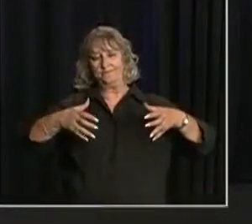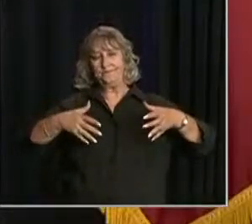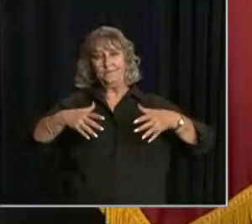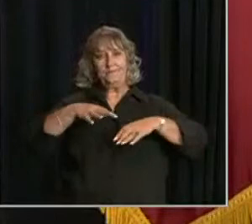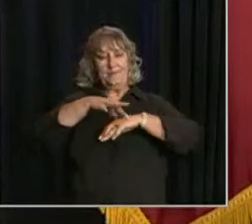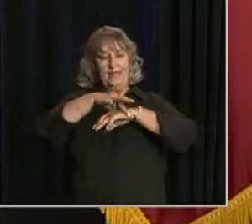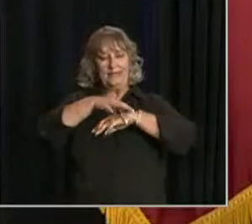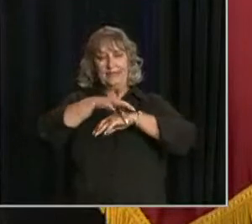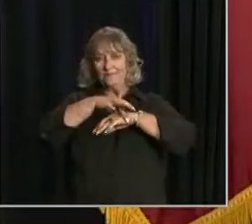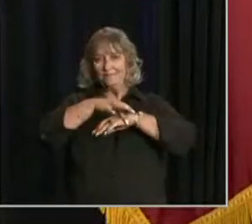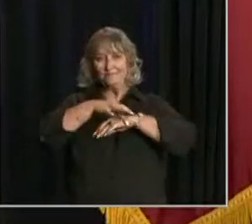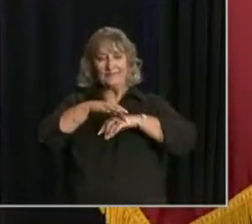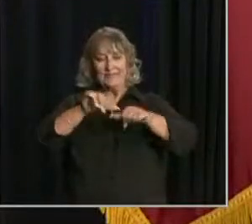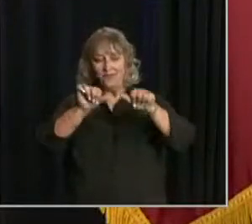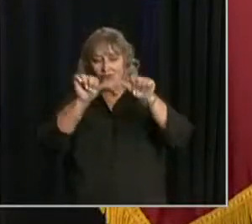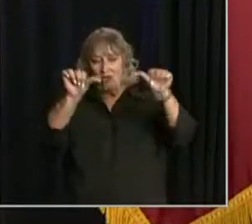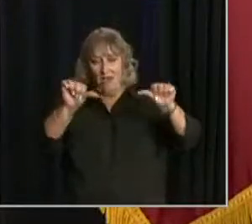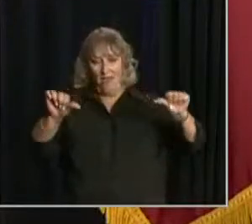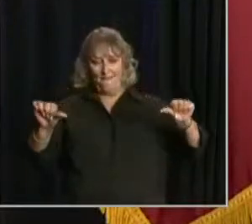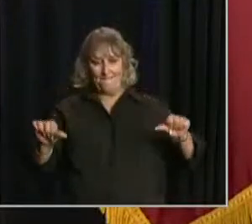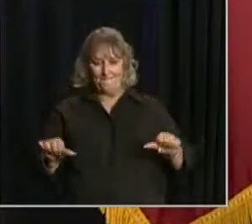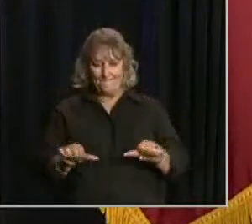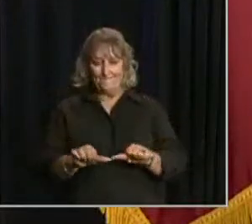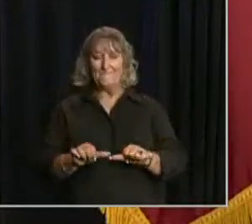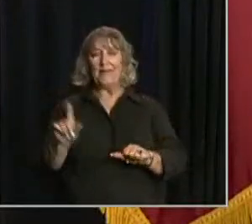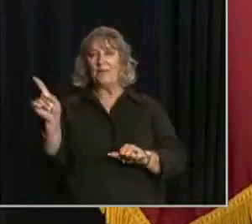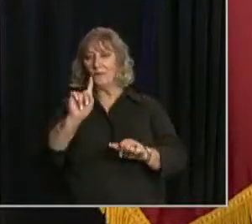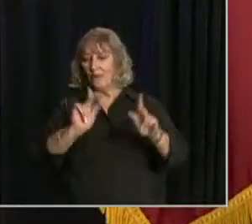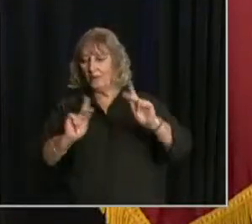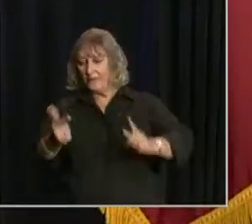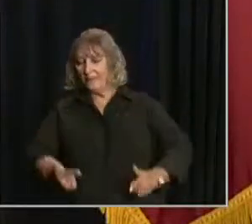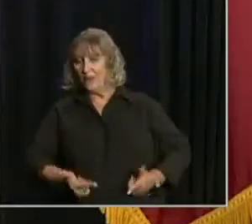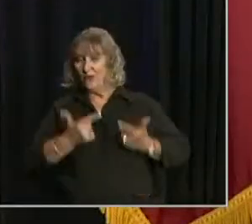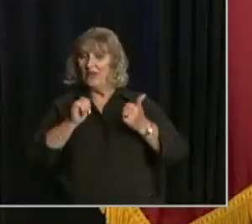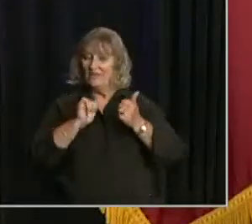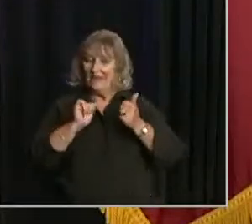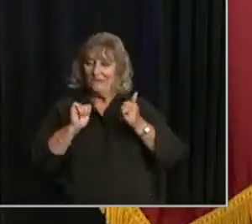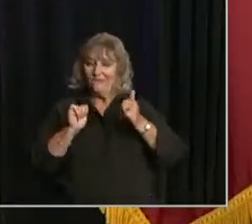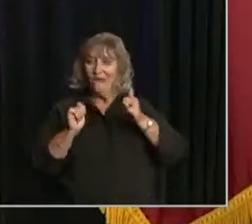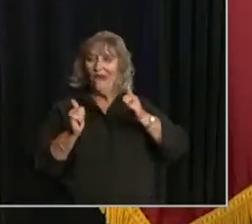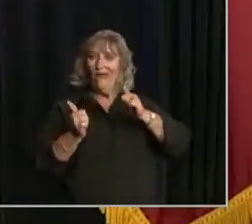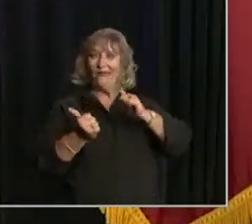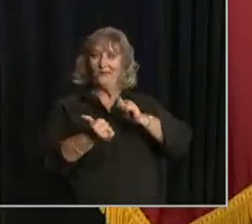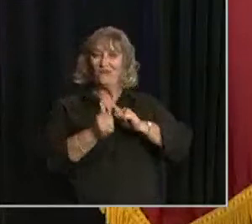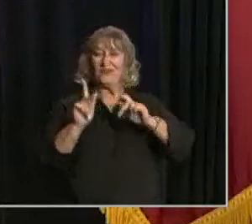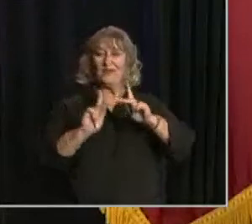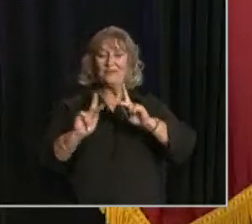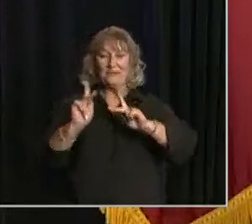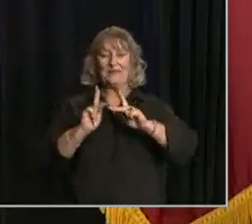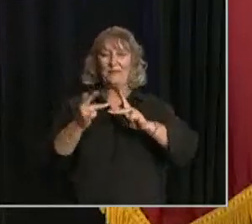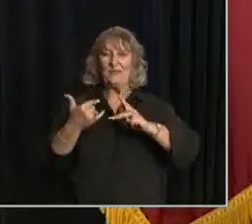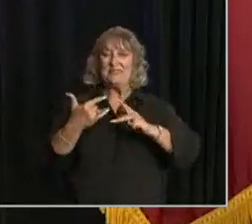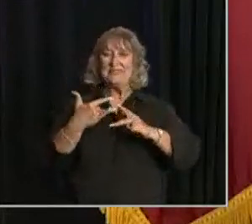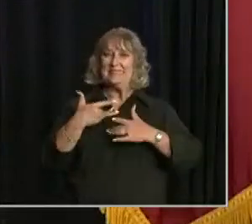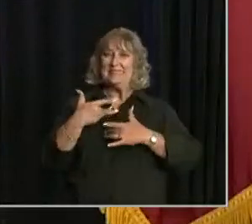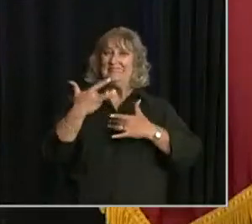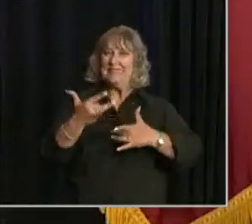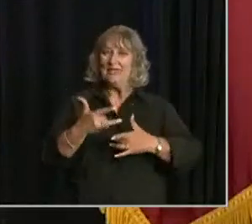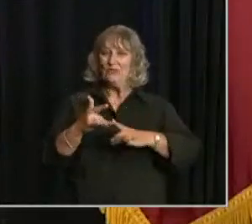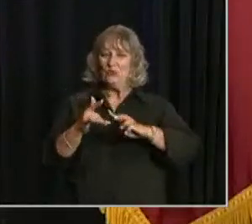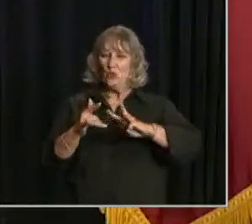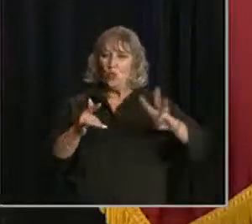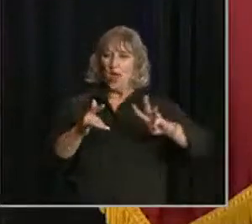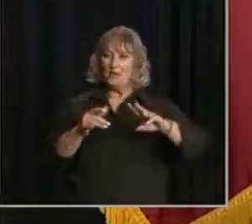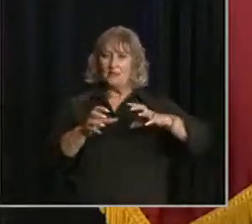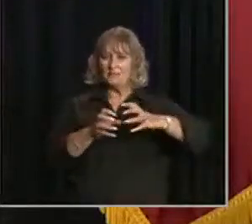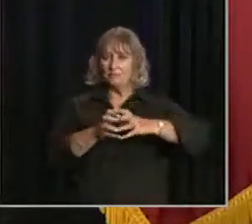geographic contours of our city relative to population are changing. We know the city is growing ever westward as well in terms of population